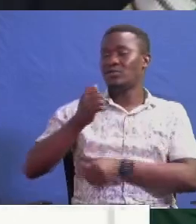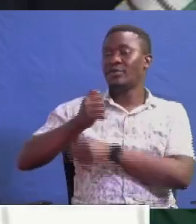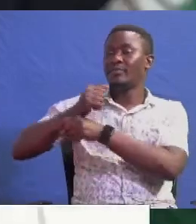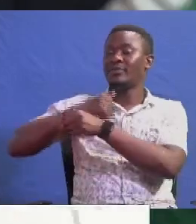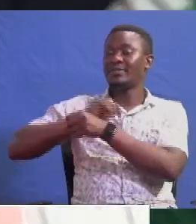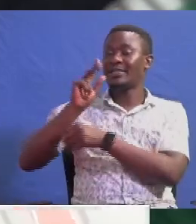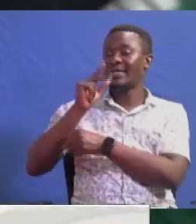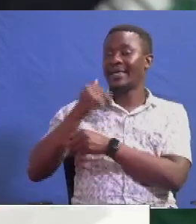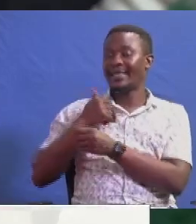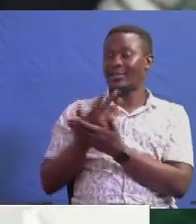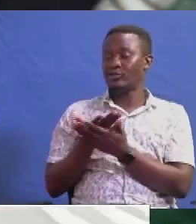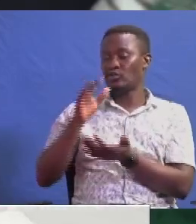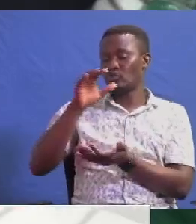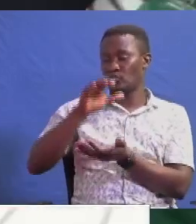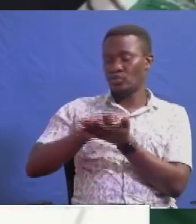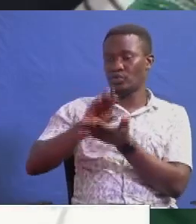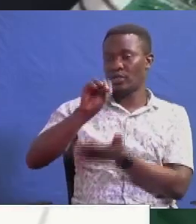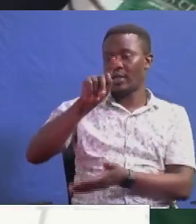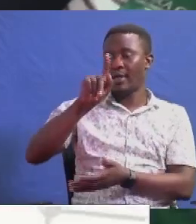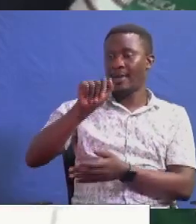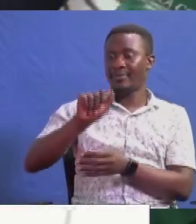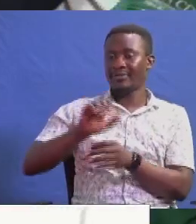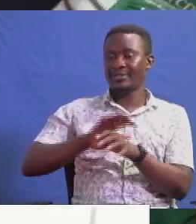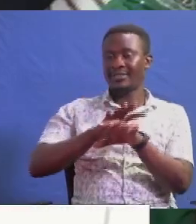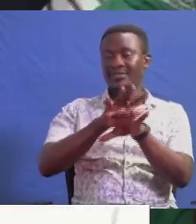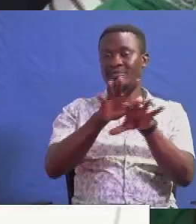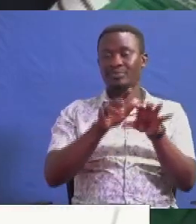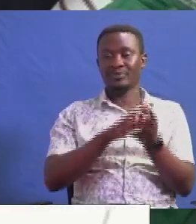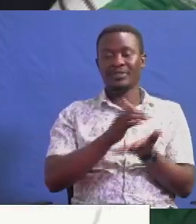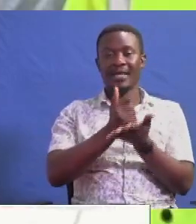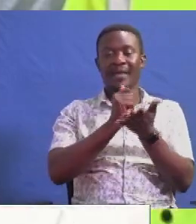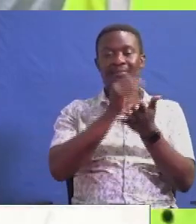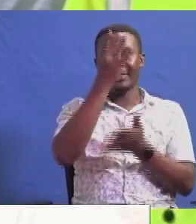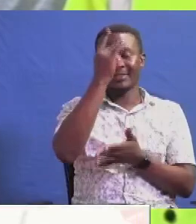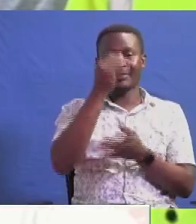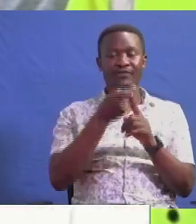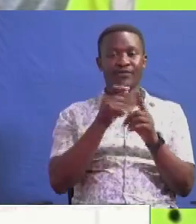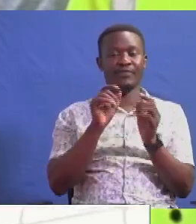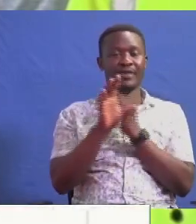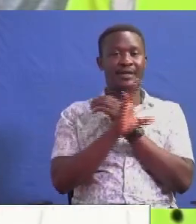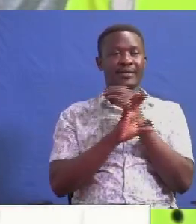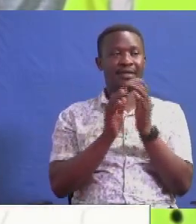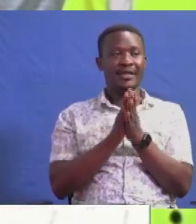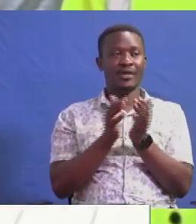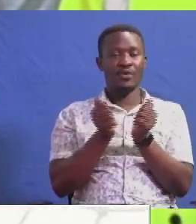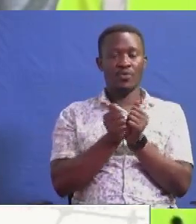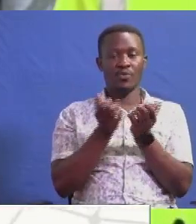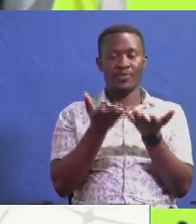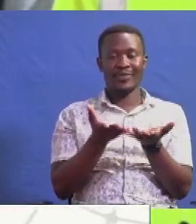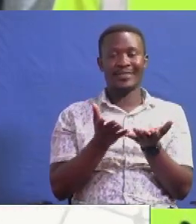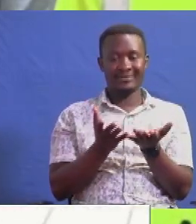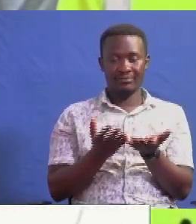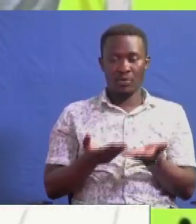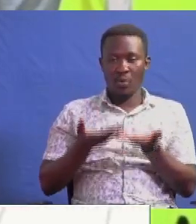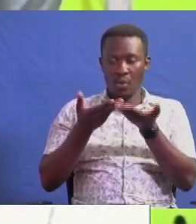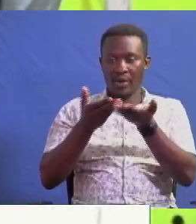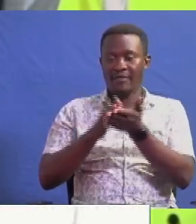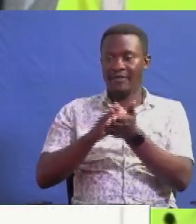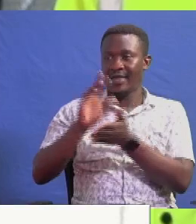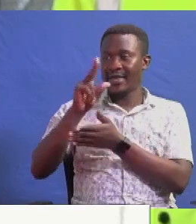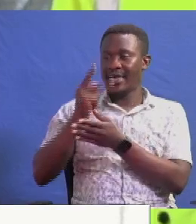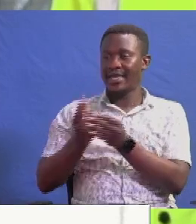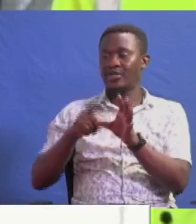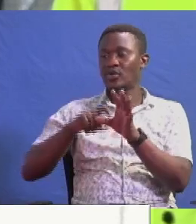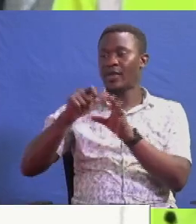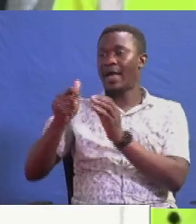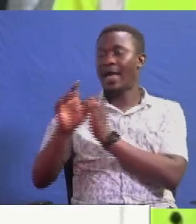to reduce m-pox transmission and ultimately eliminate the disease from the country. With this allocation, Kenya joins other countries such as Democratic